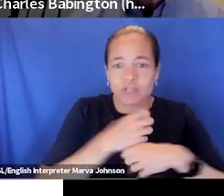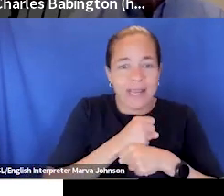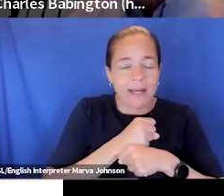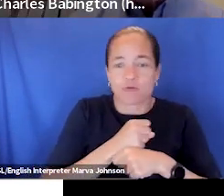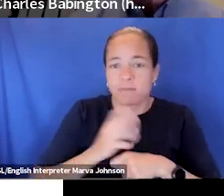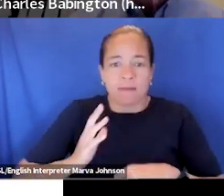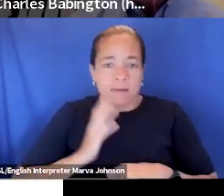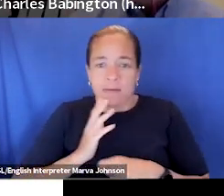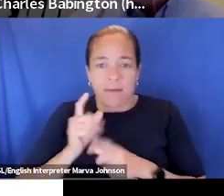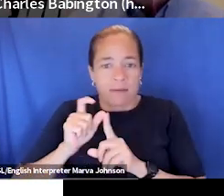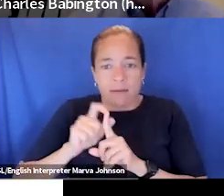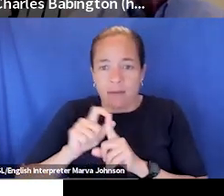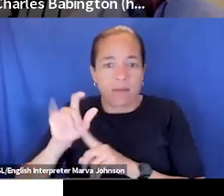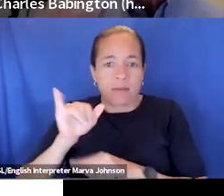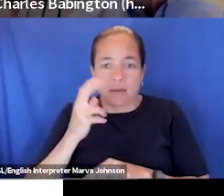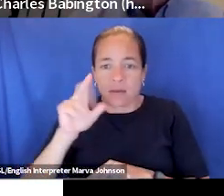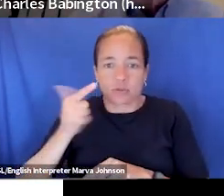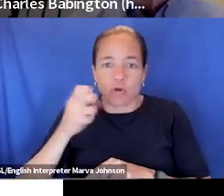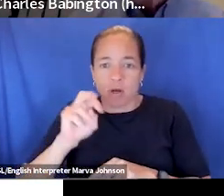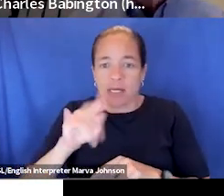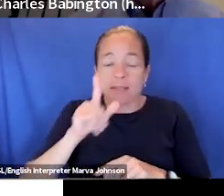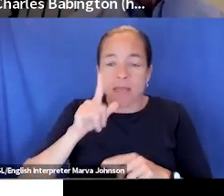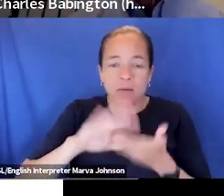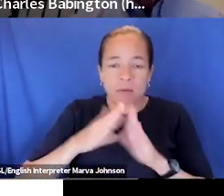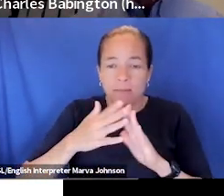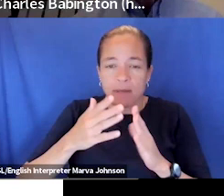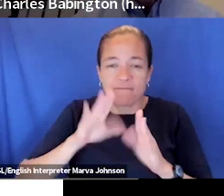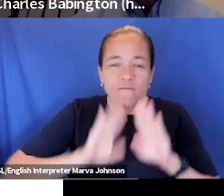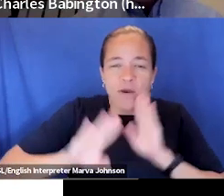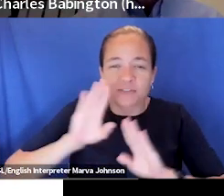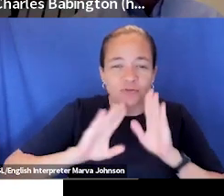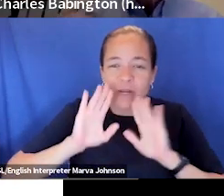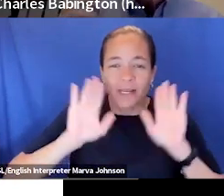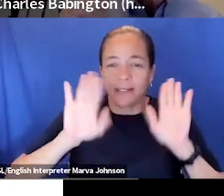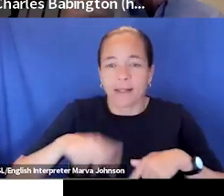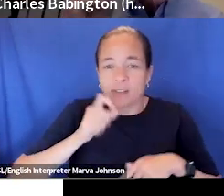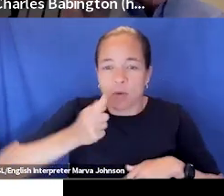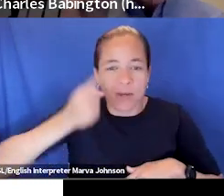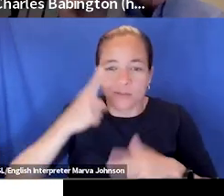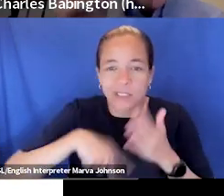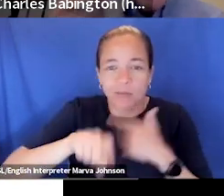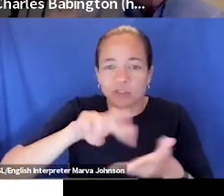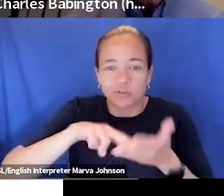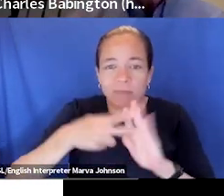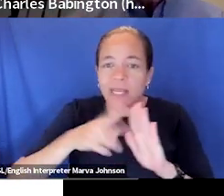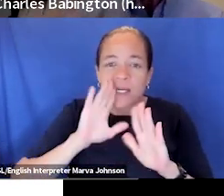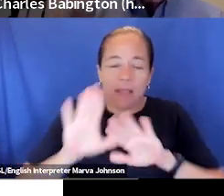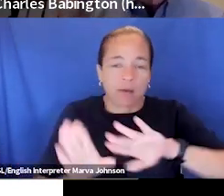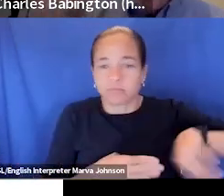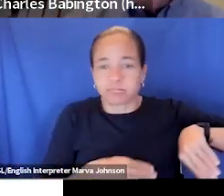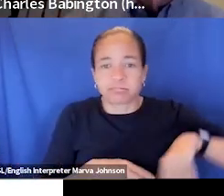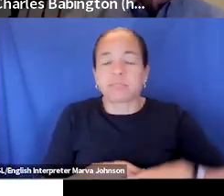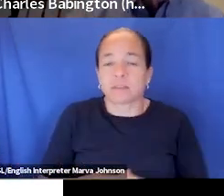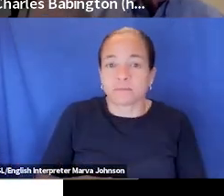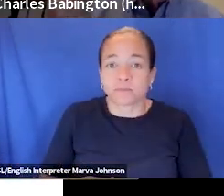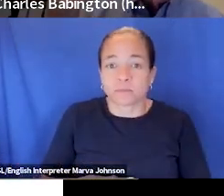that jargon. They won't understand what you mean. It'll frustrate them and they'll move on. Generally speaking, people that you write for are